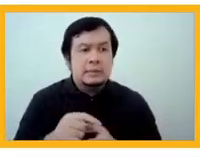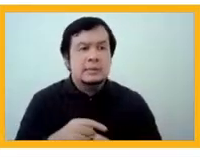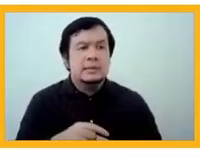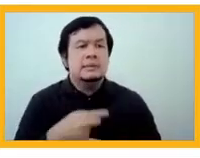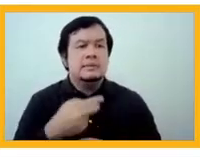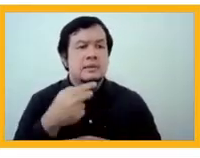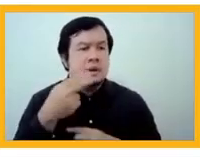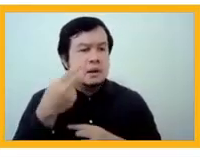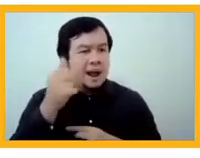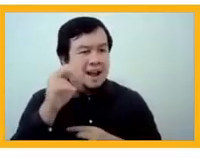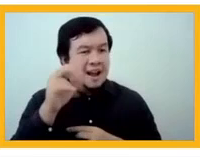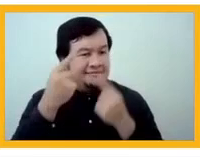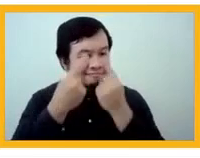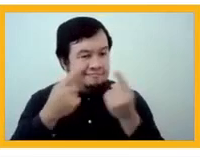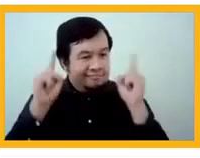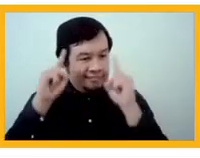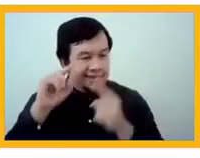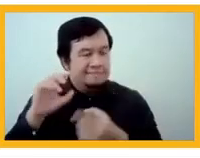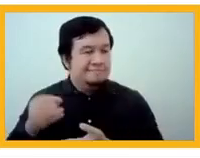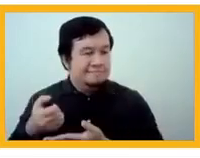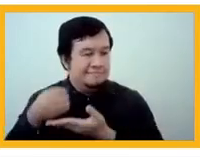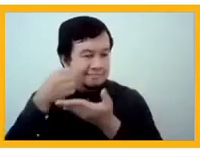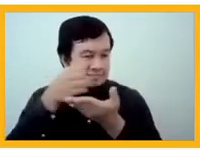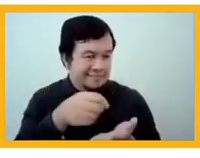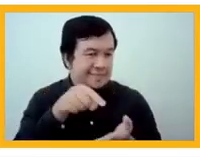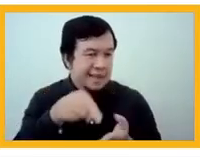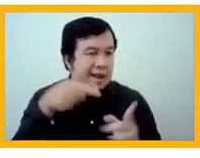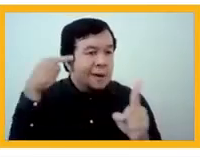all the way down the education system and be